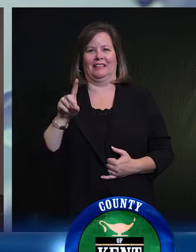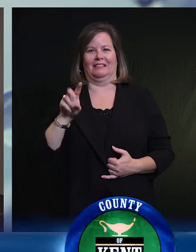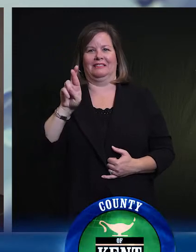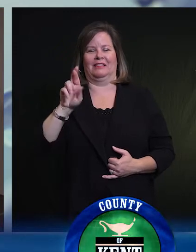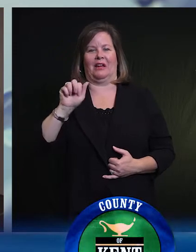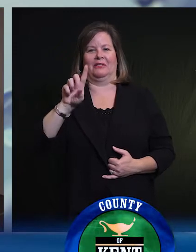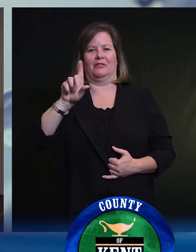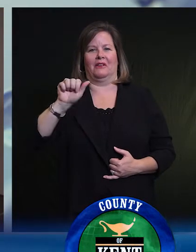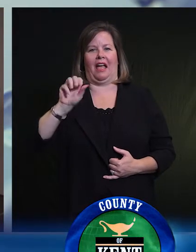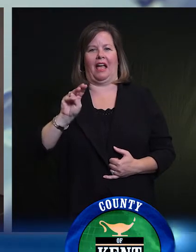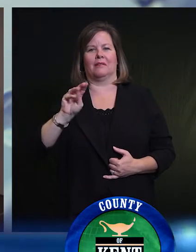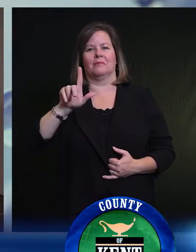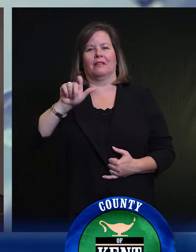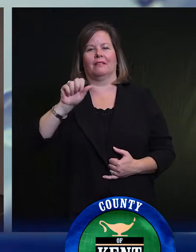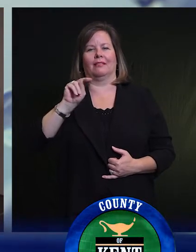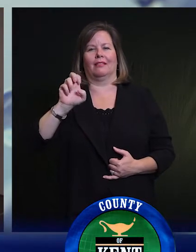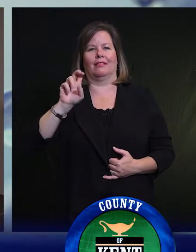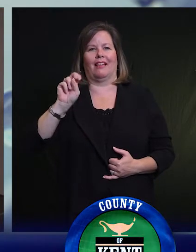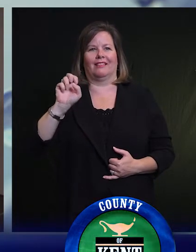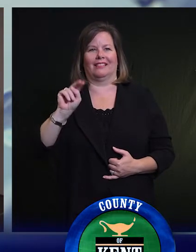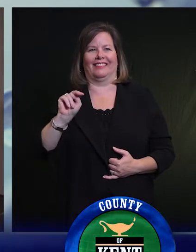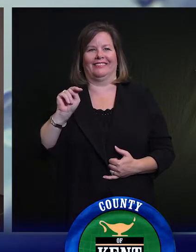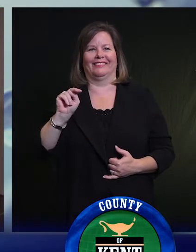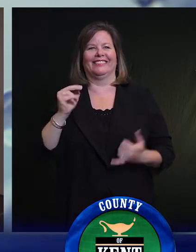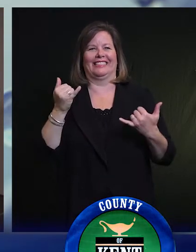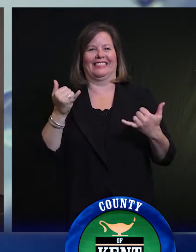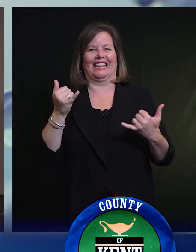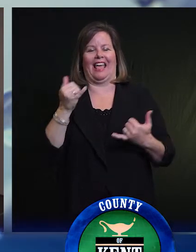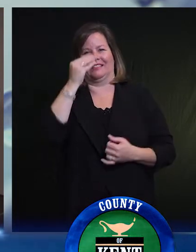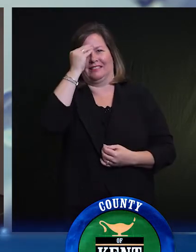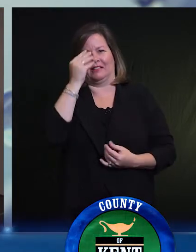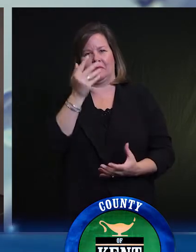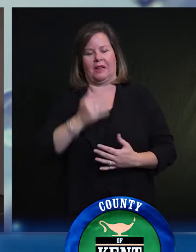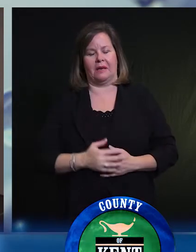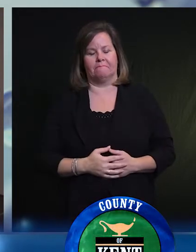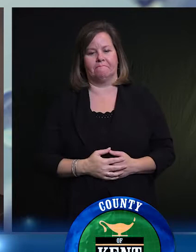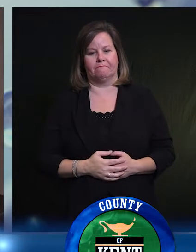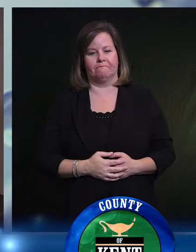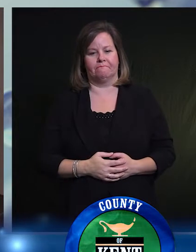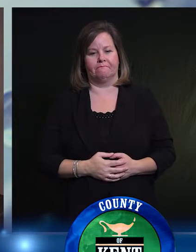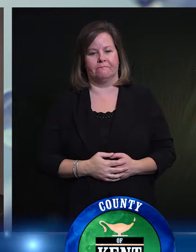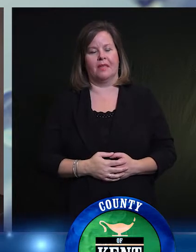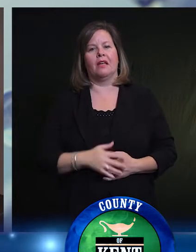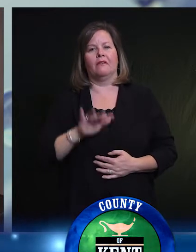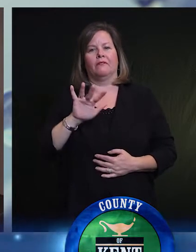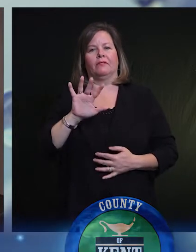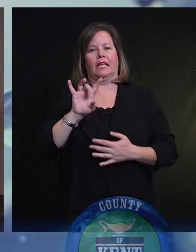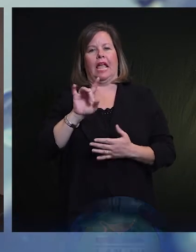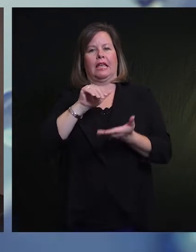I'm Dr. Adam London, Director of the Kent County Health Department. Here for today's COVID-19 update. The state is reporting